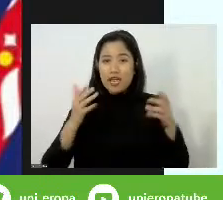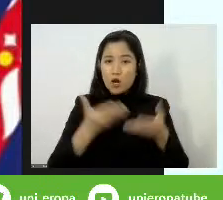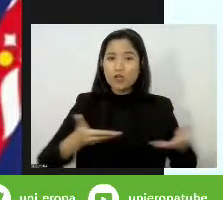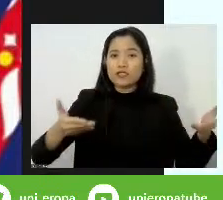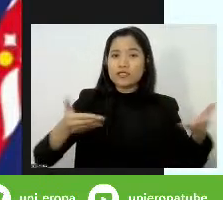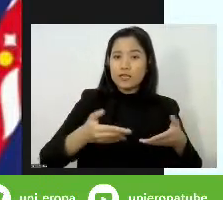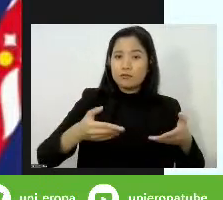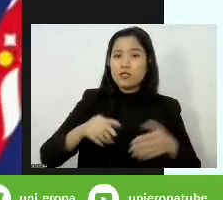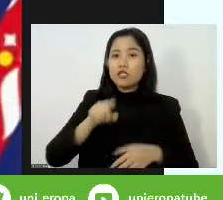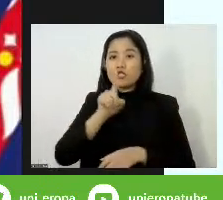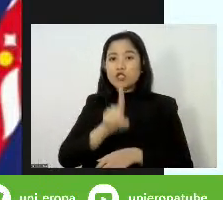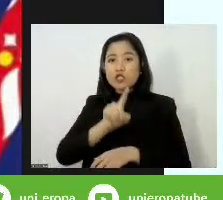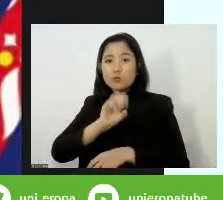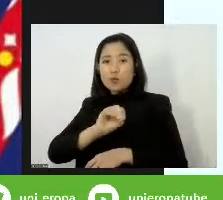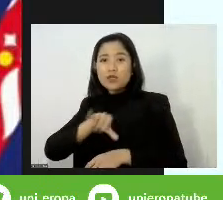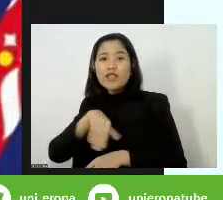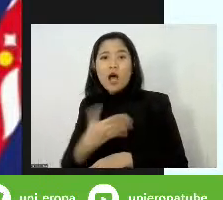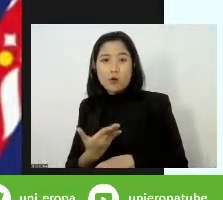until